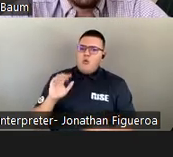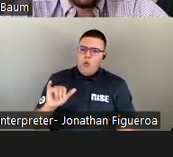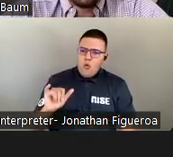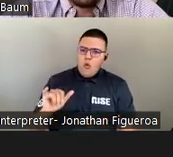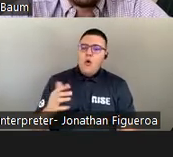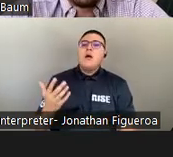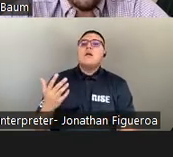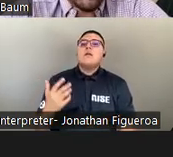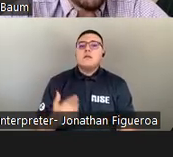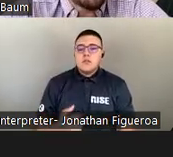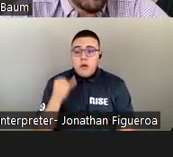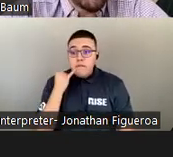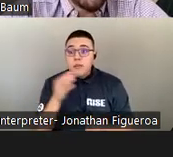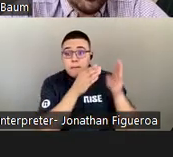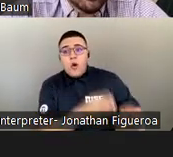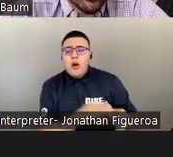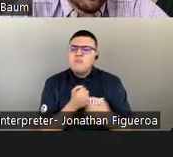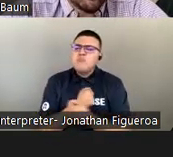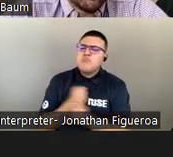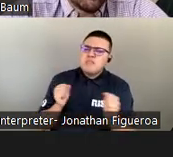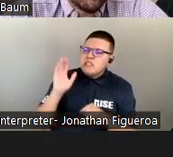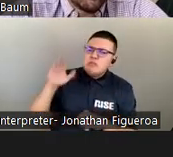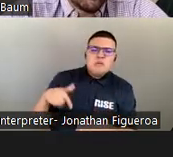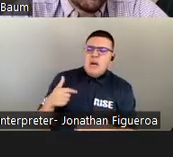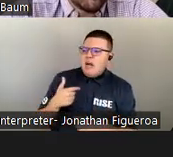hey, I had the thought of suicide,